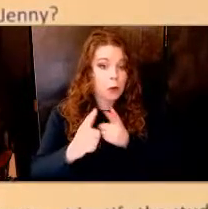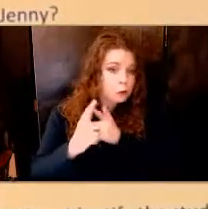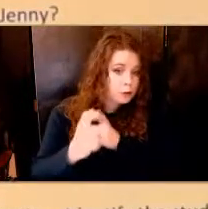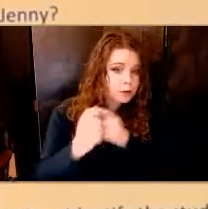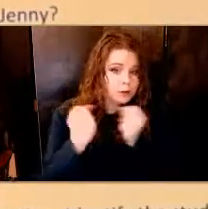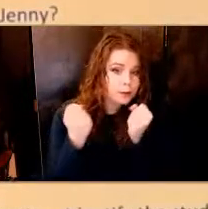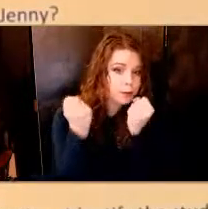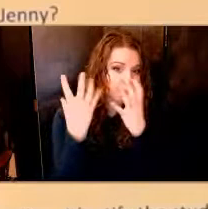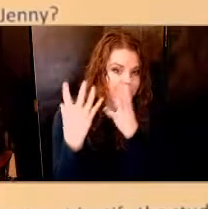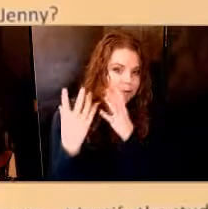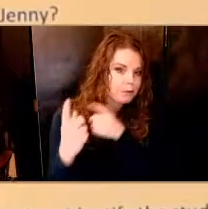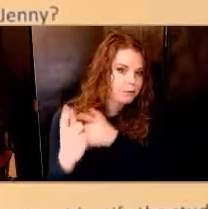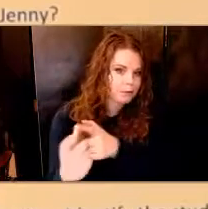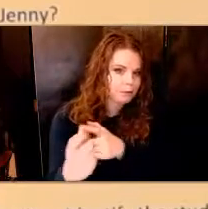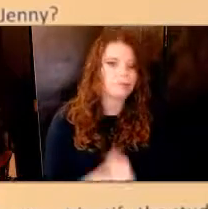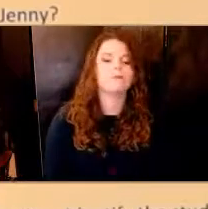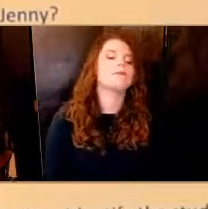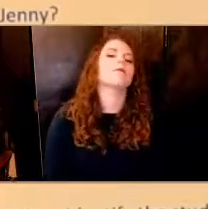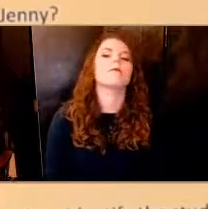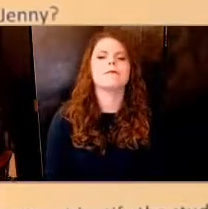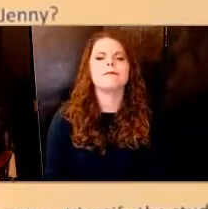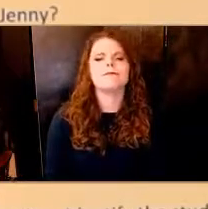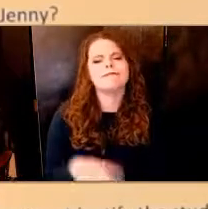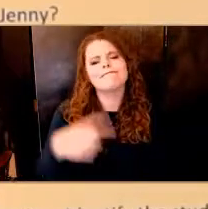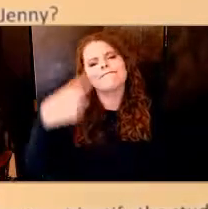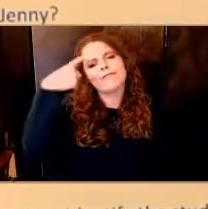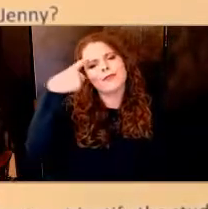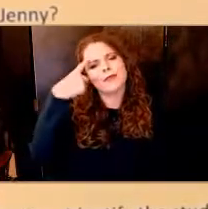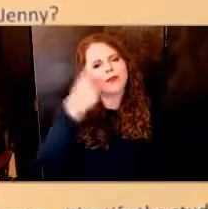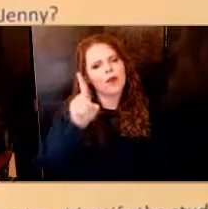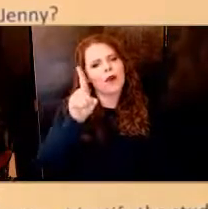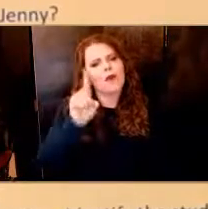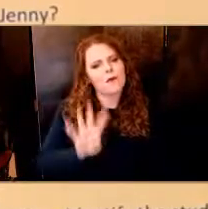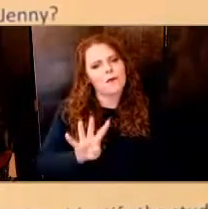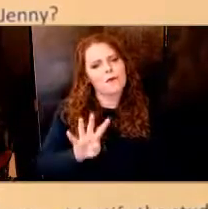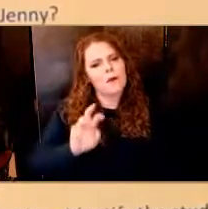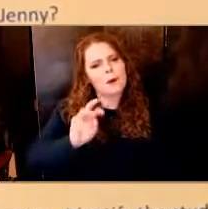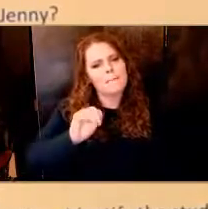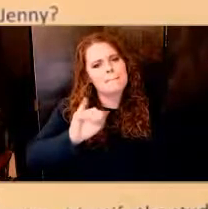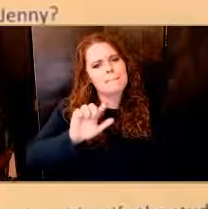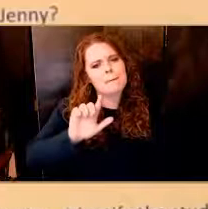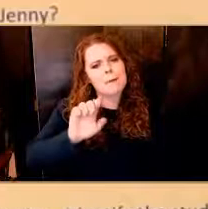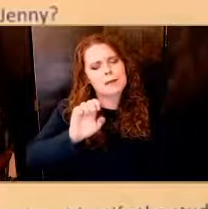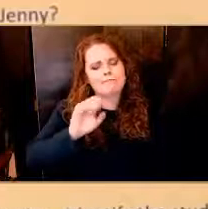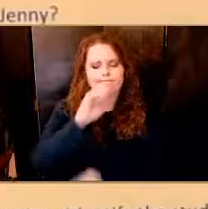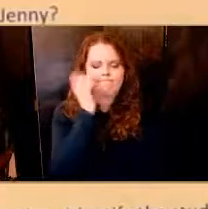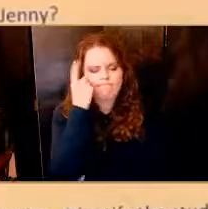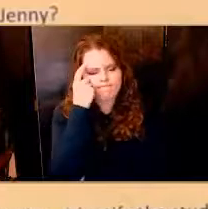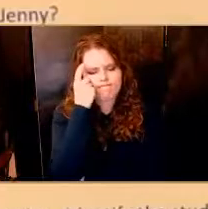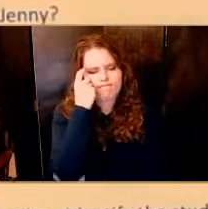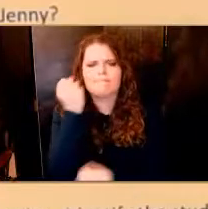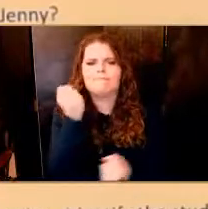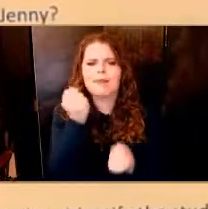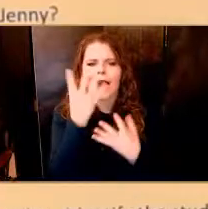run? So when I think of quarter miles, and that's 1/4 of a mile, I'm trying to figure out how many did each of